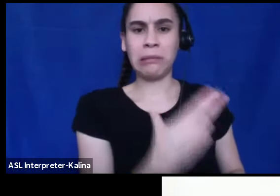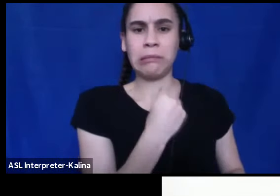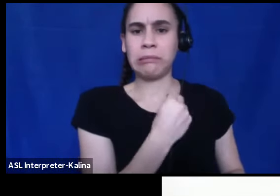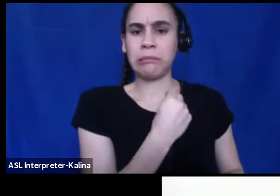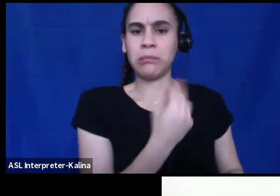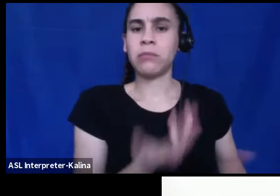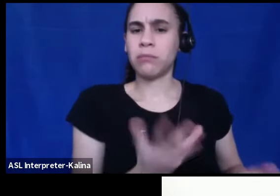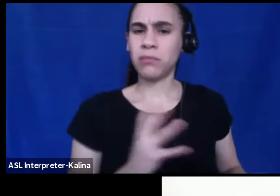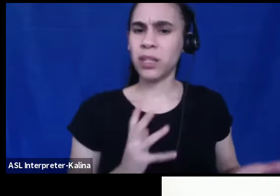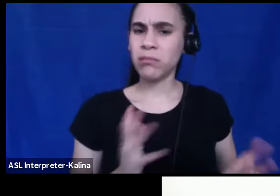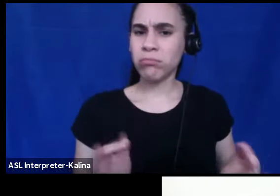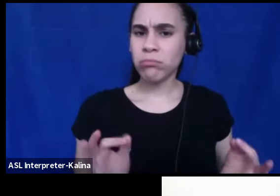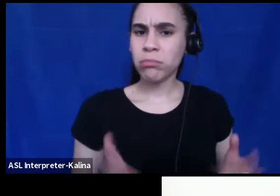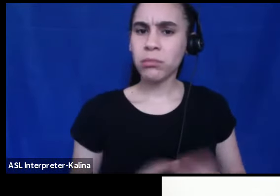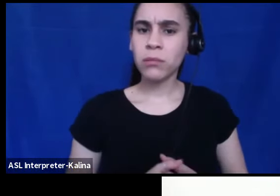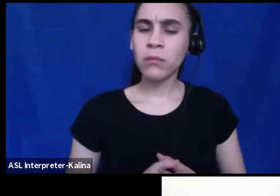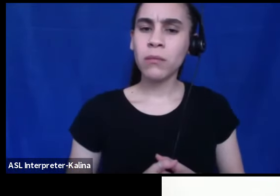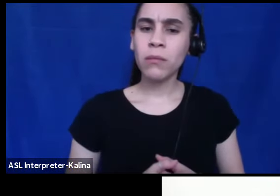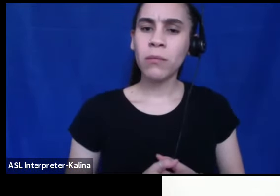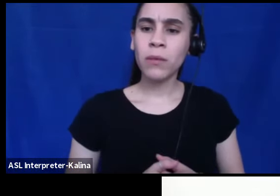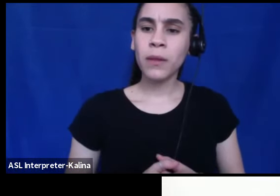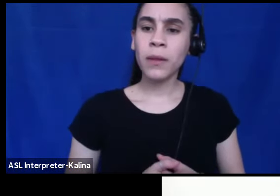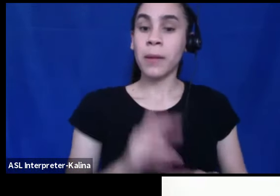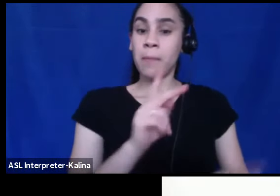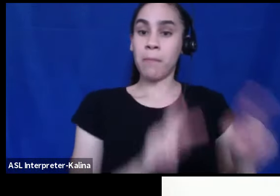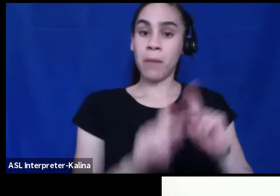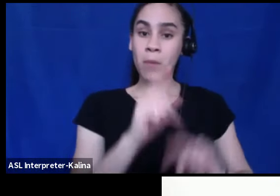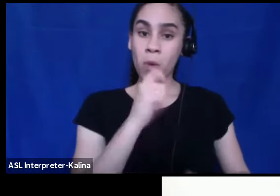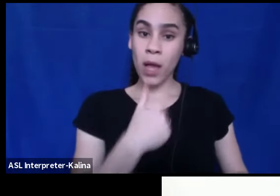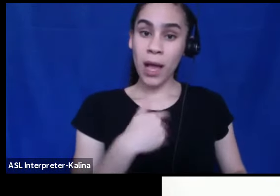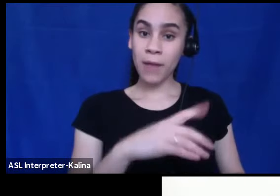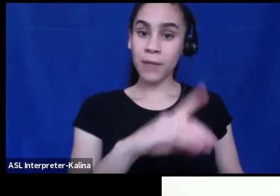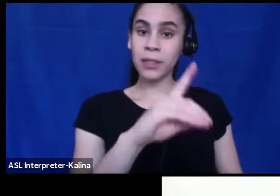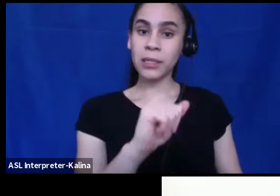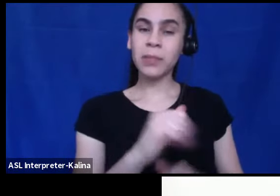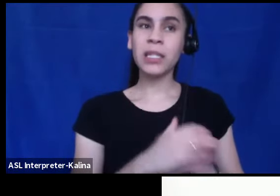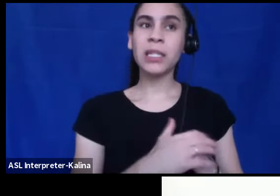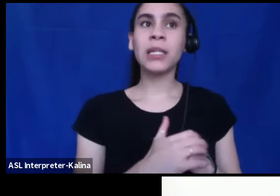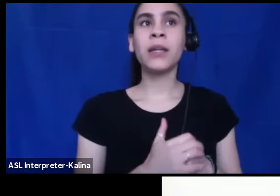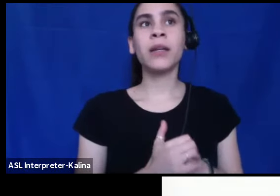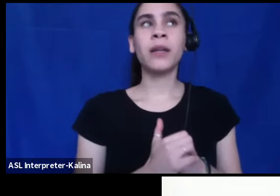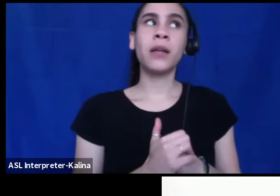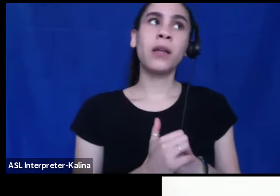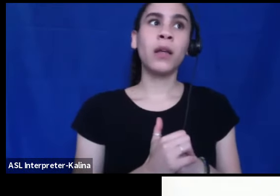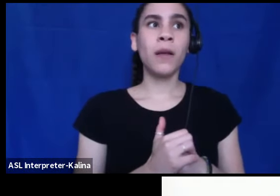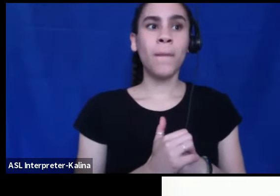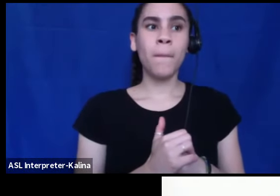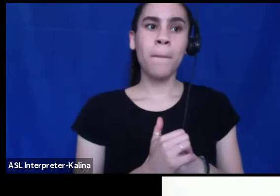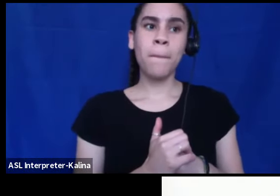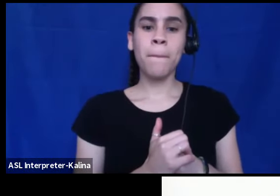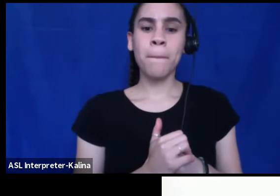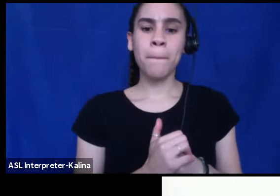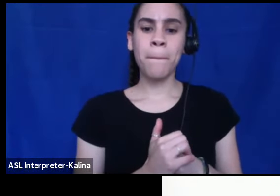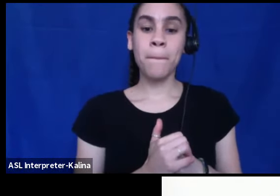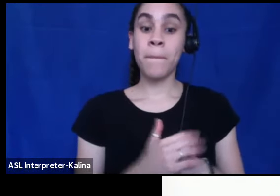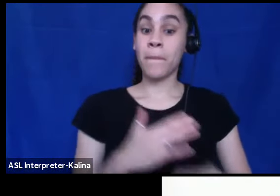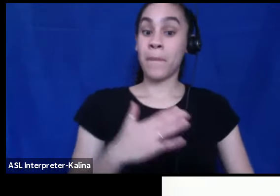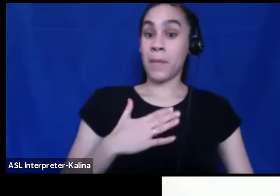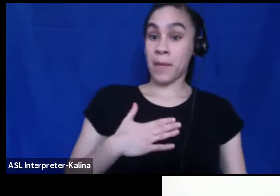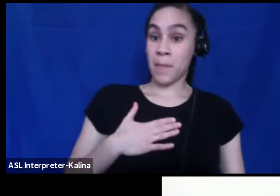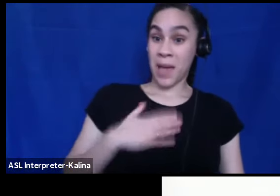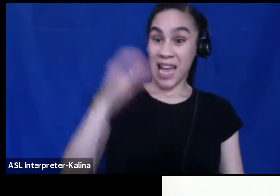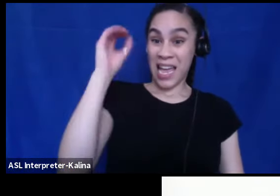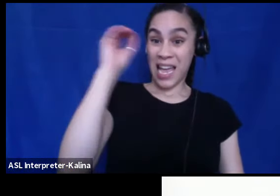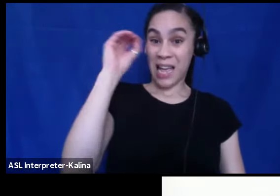right? But people with disabilities kind of like puts us in my opinion, a